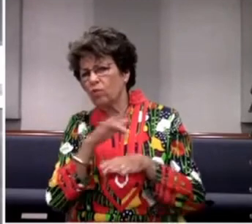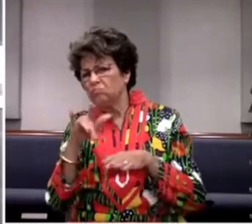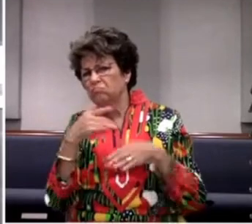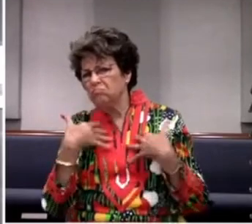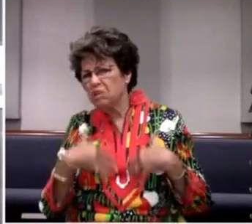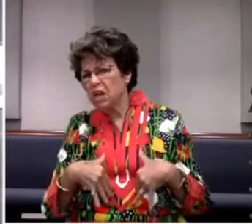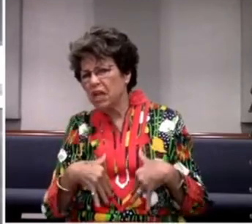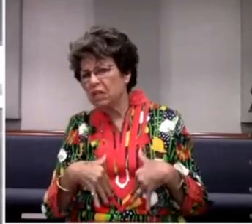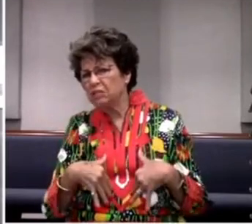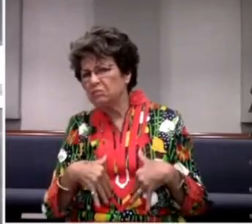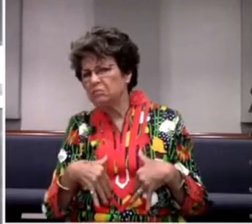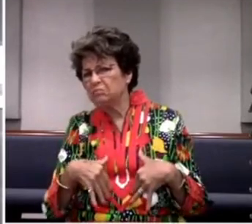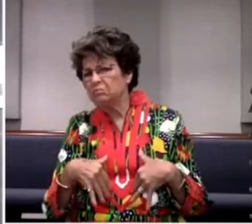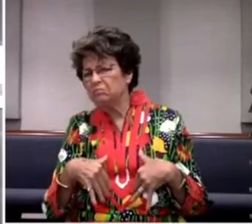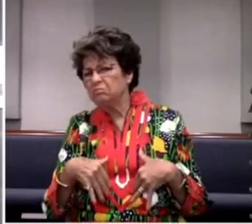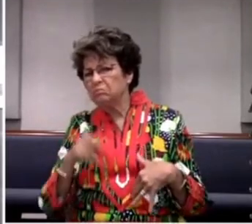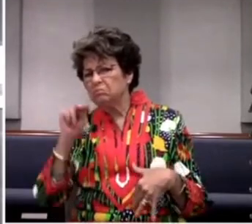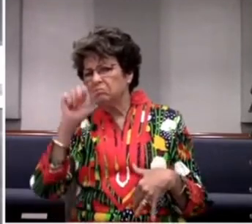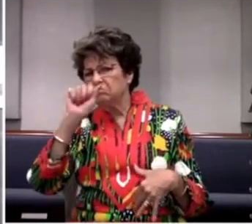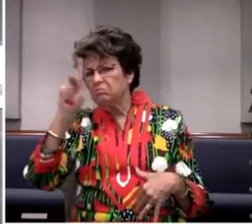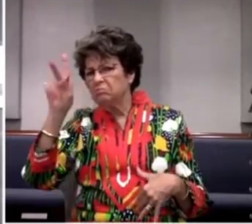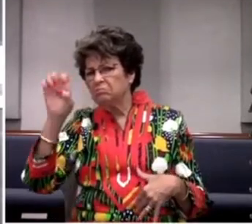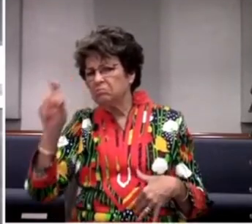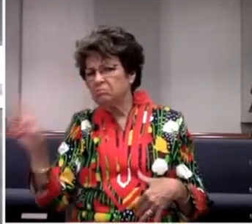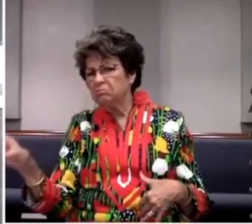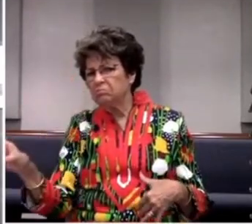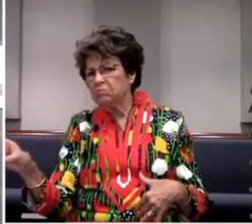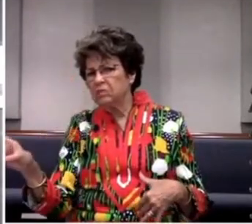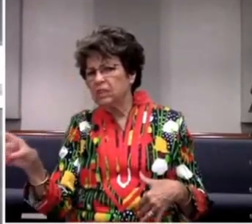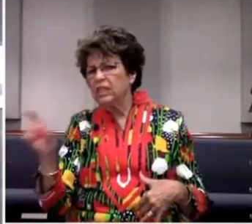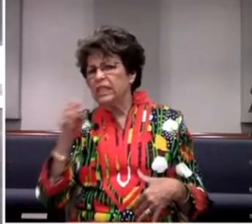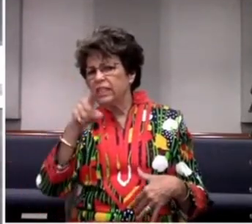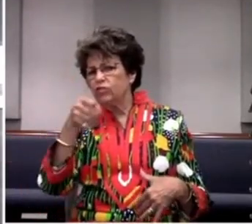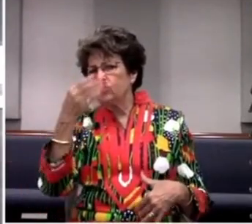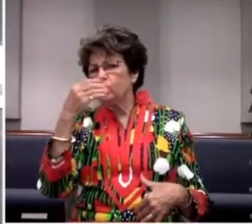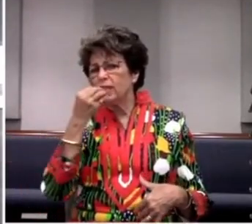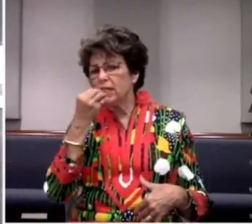Hast thou eaten of the tree whereof I commanded thee that thou shouldest not eat?"